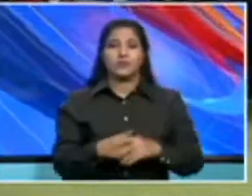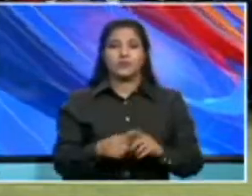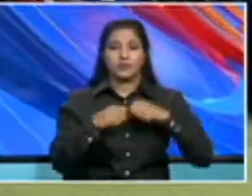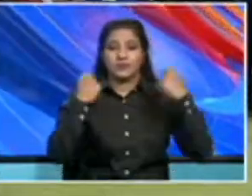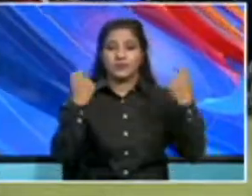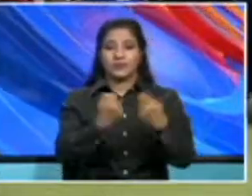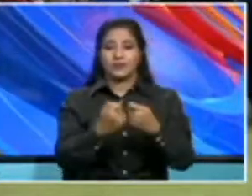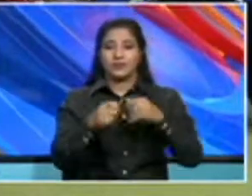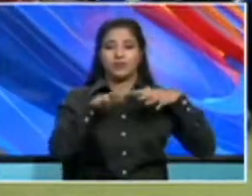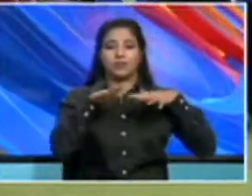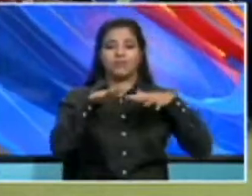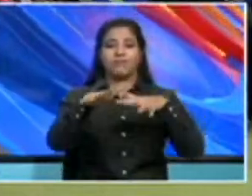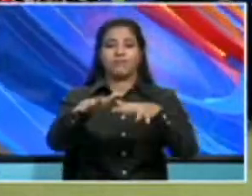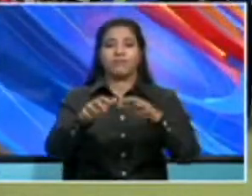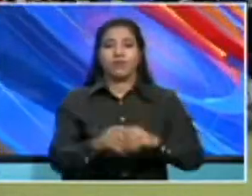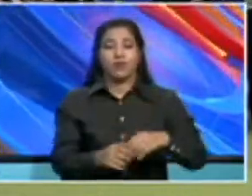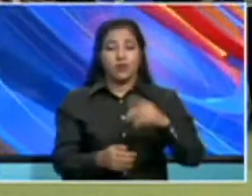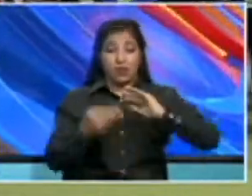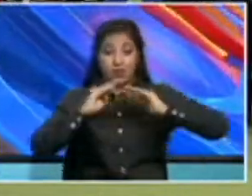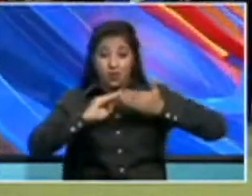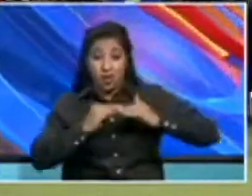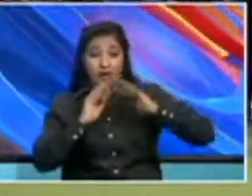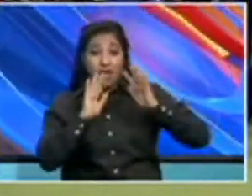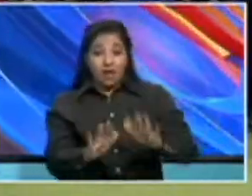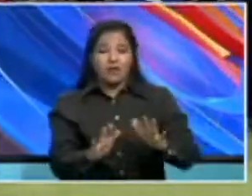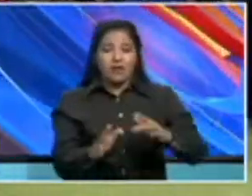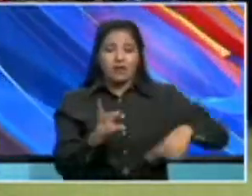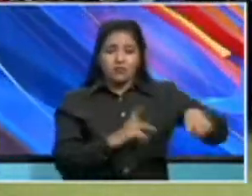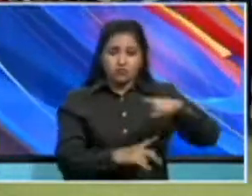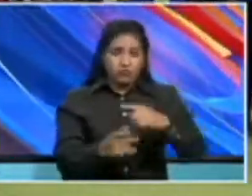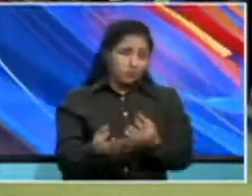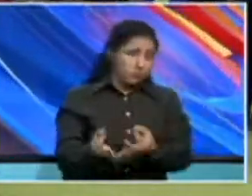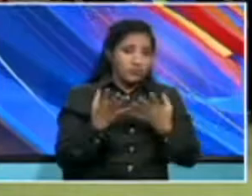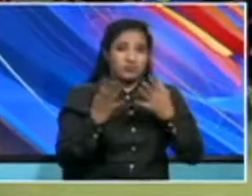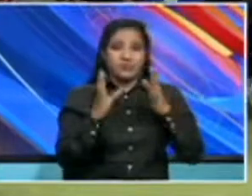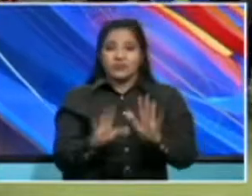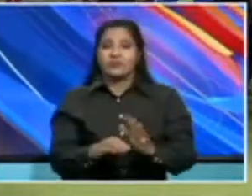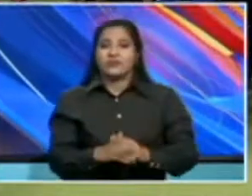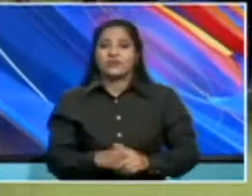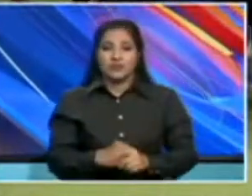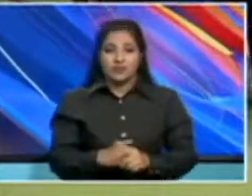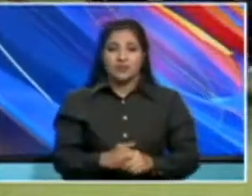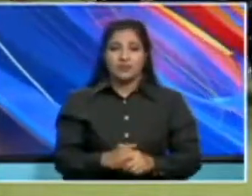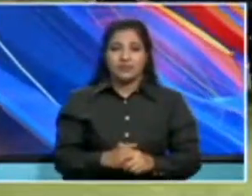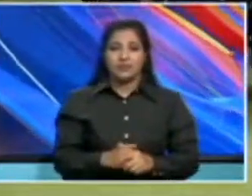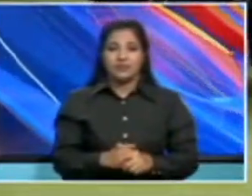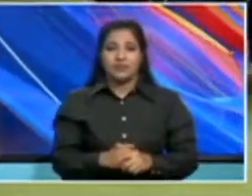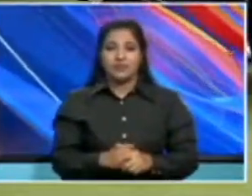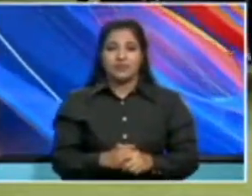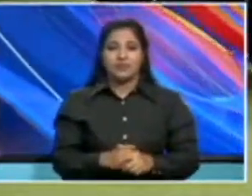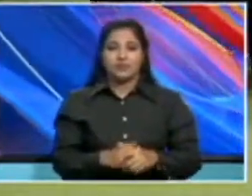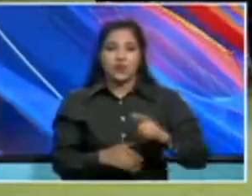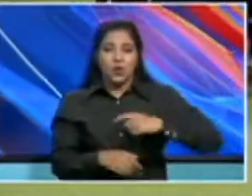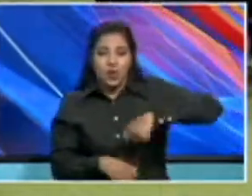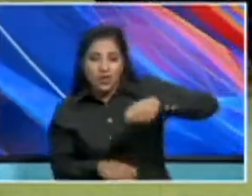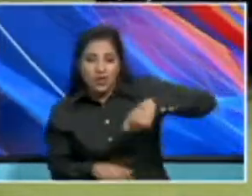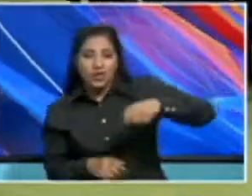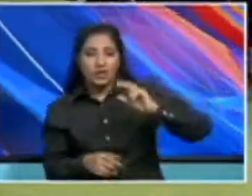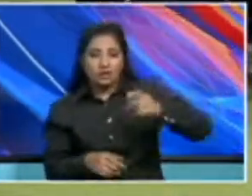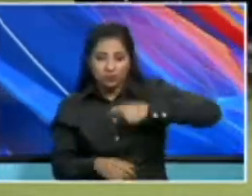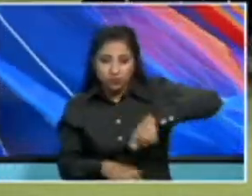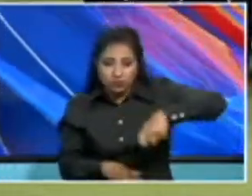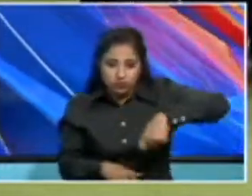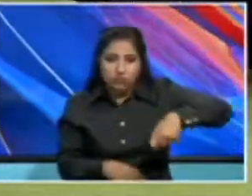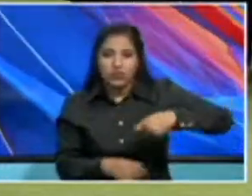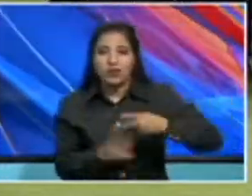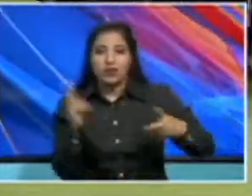and of course the competition hots up. This is where it all starts. This is exactly where it all starts. Hockey slated